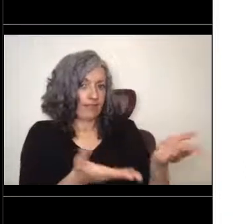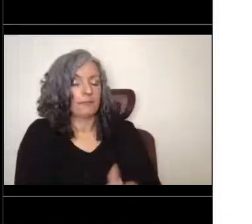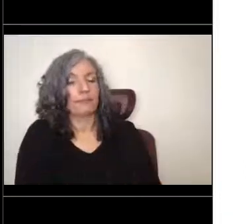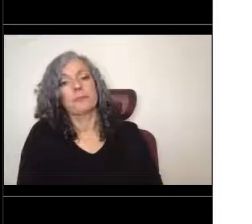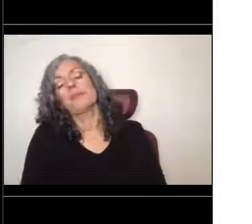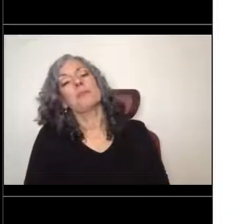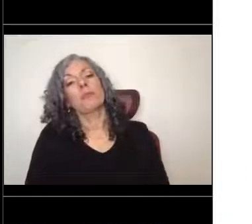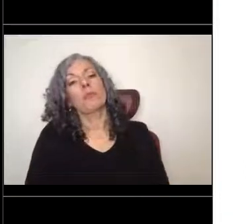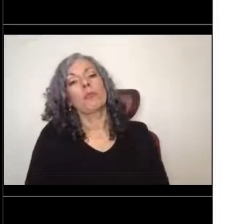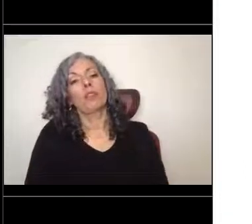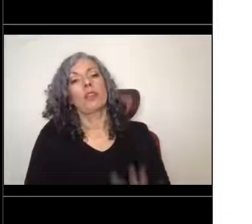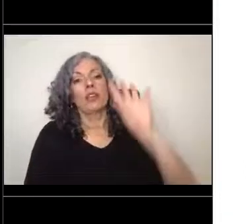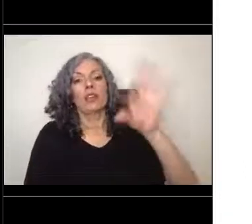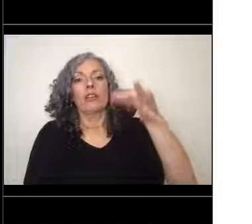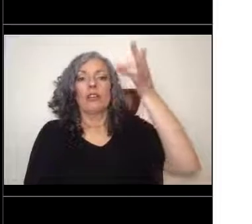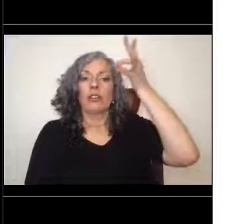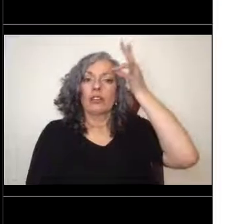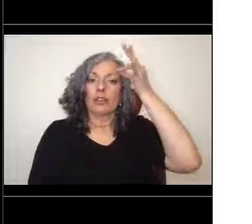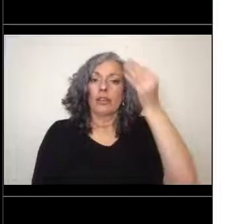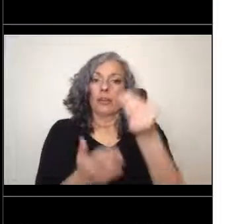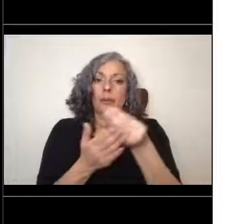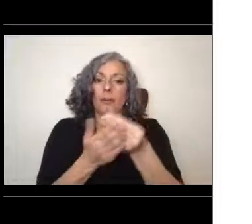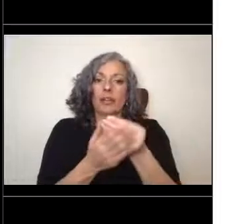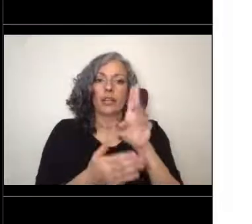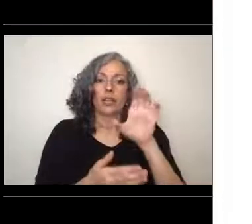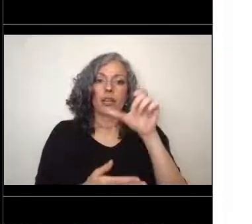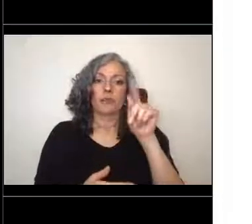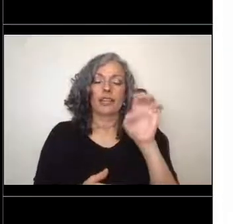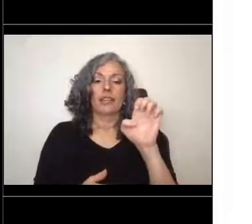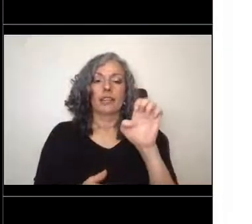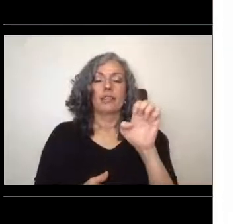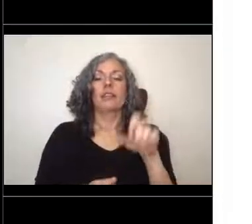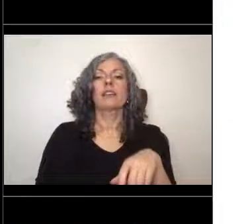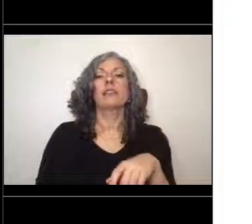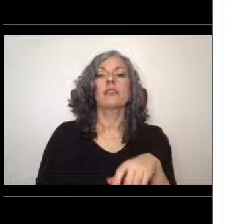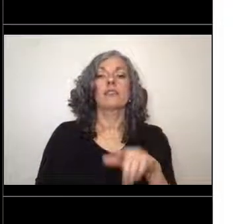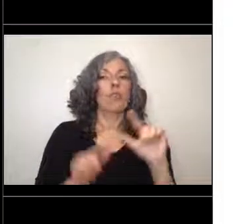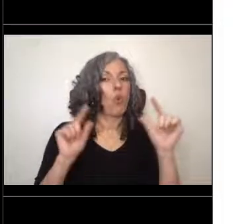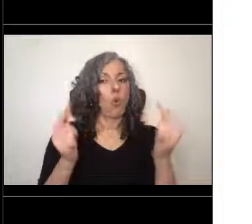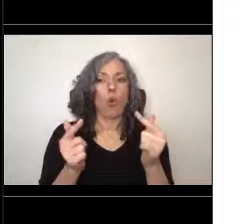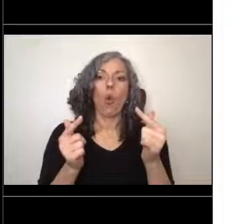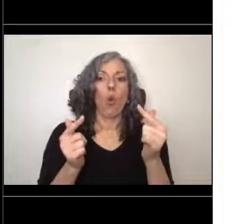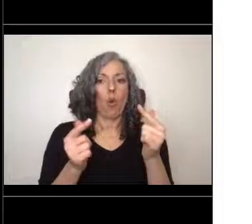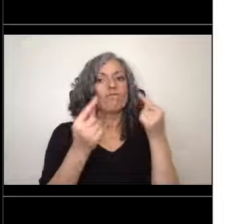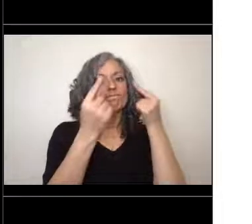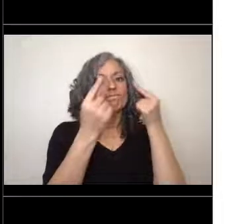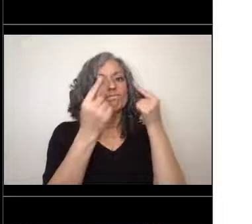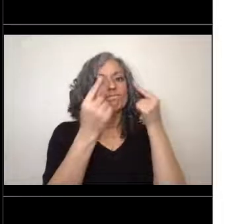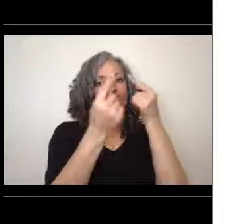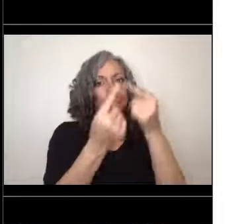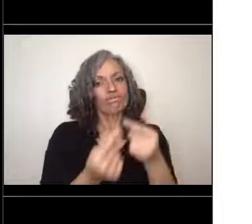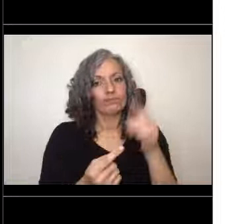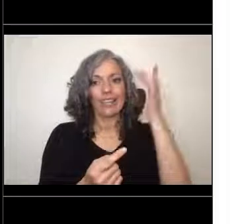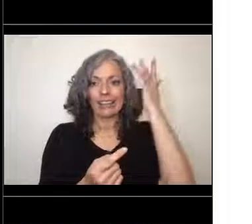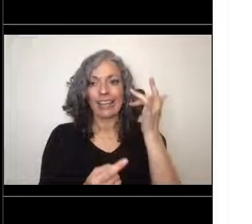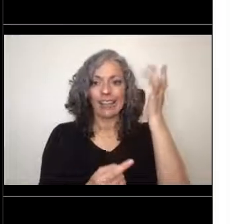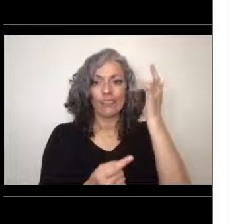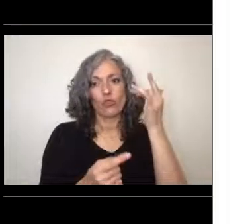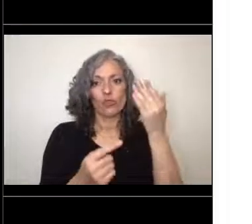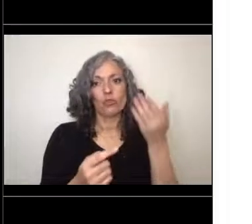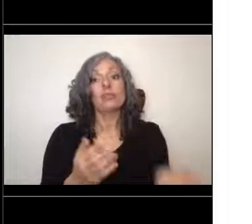For the federal funding update, I think Director Tavares as well as Mr. Mamano hit all the primary marks on this. California was again successful,